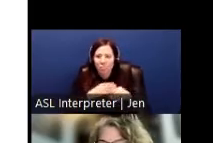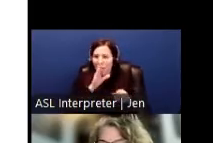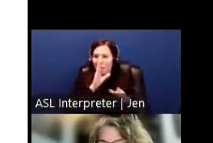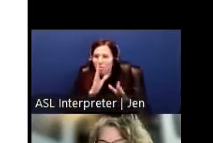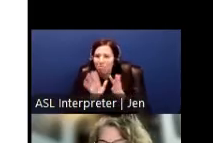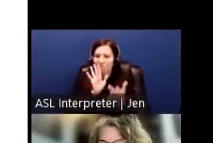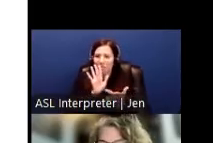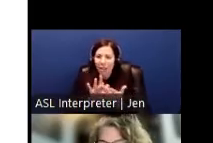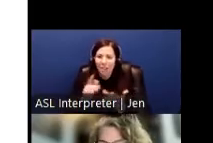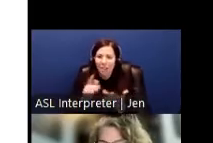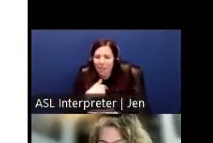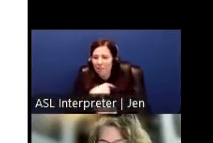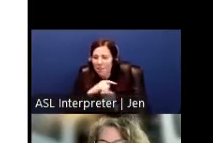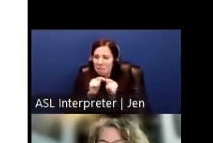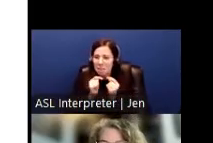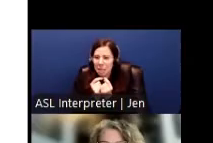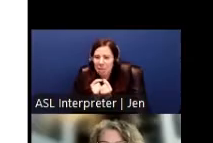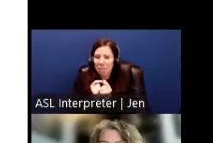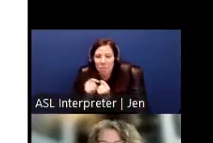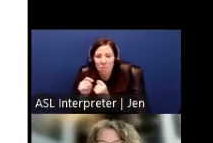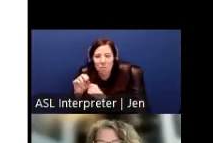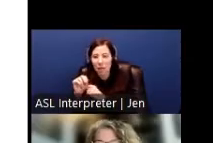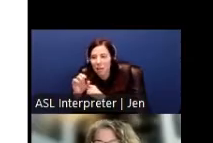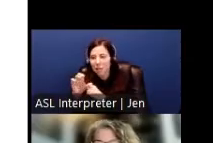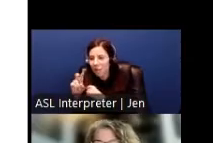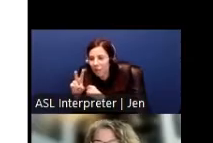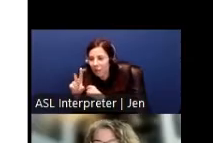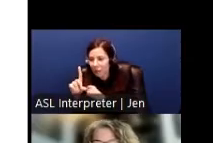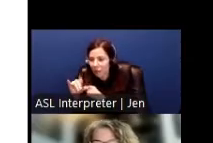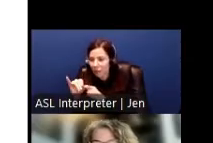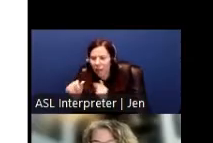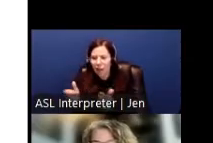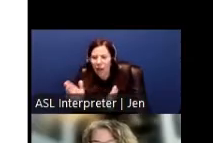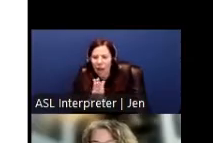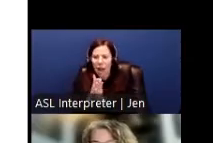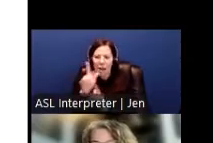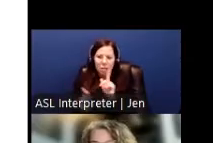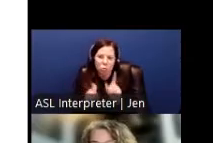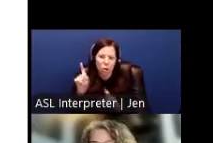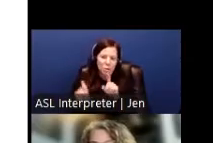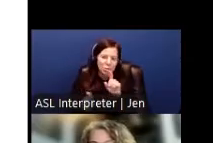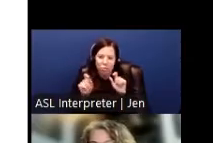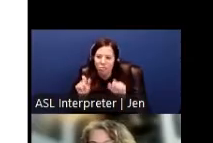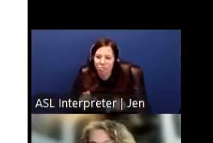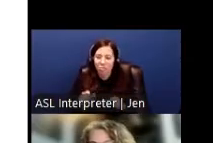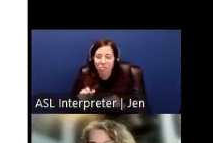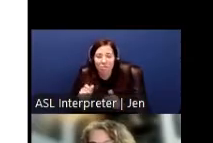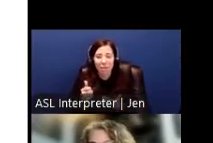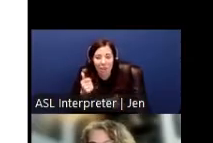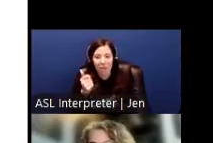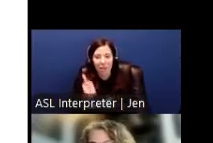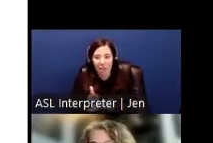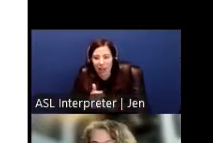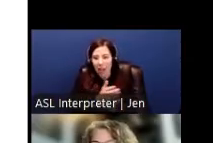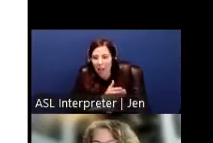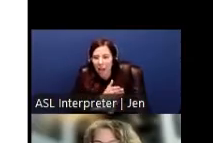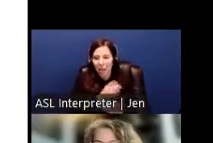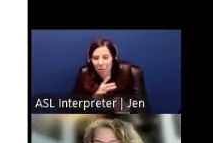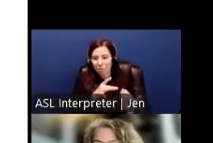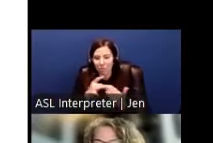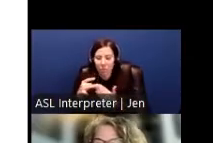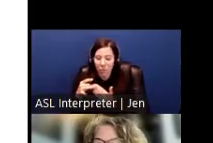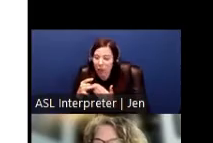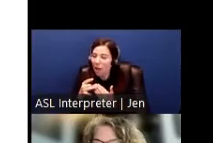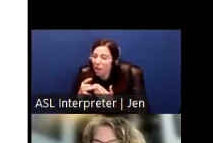as a team, to reach out to NCVLI and ask these questions and ask questions to help direct your survivors to